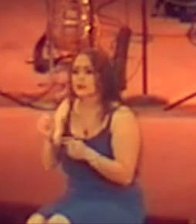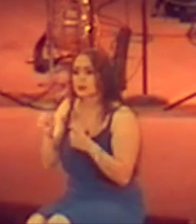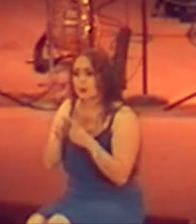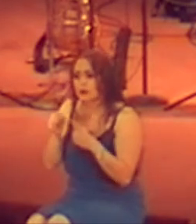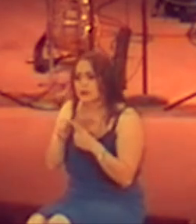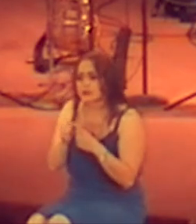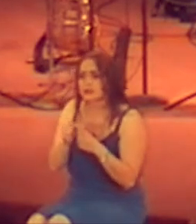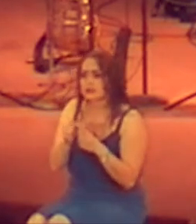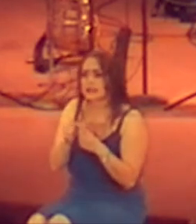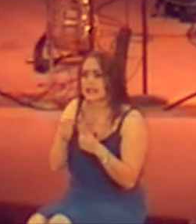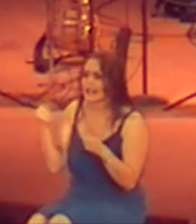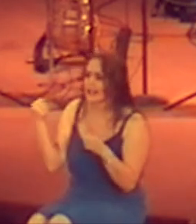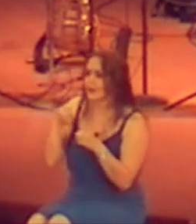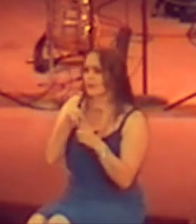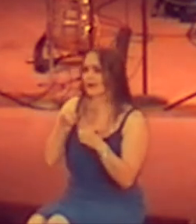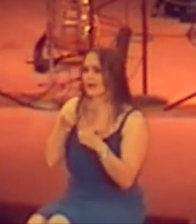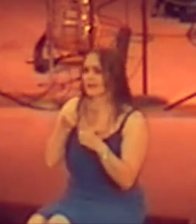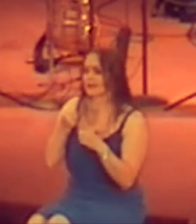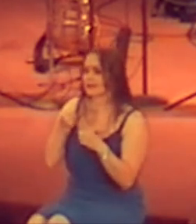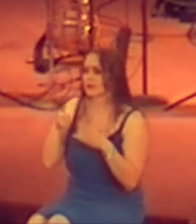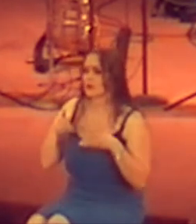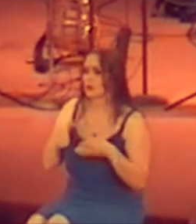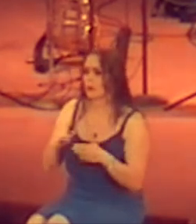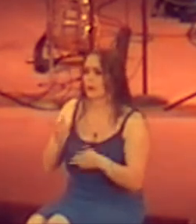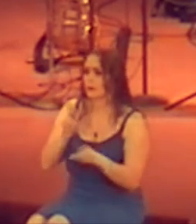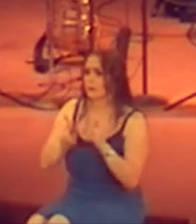impact to the way people live and die."